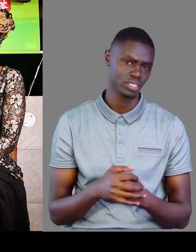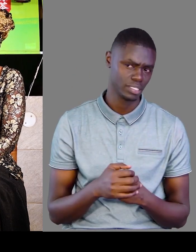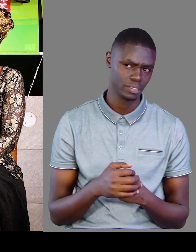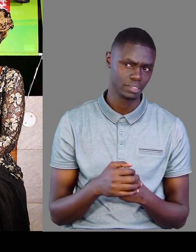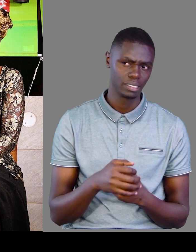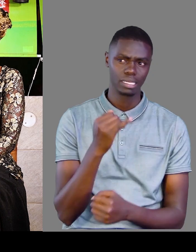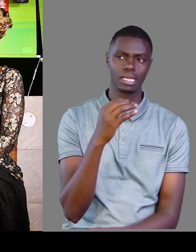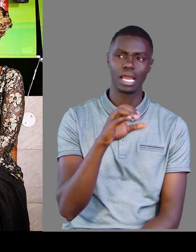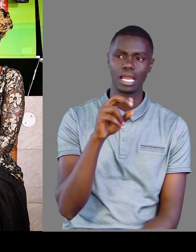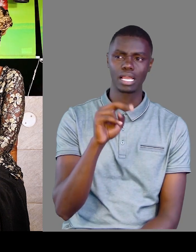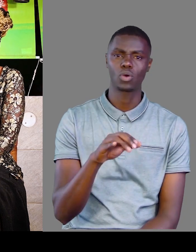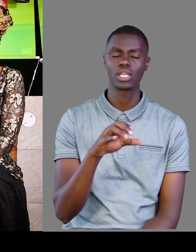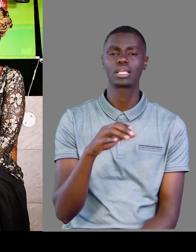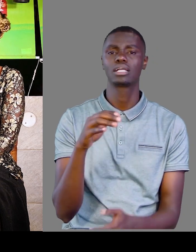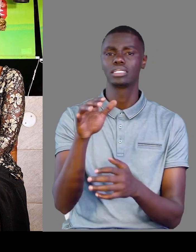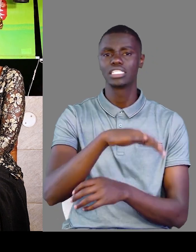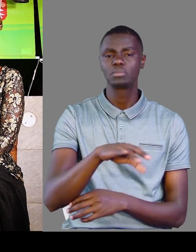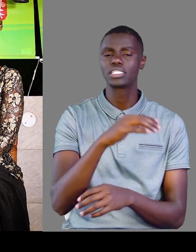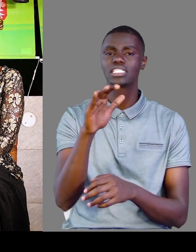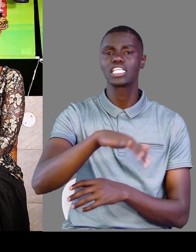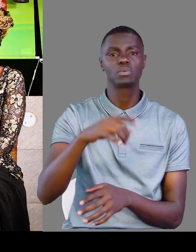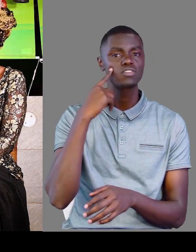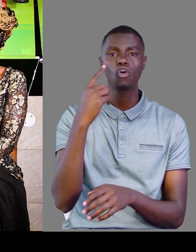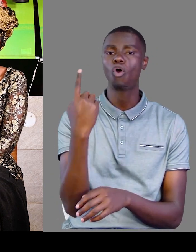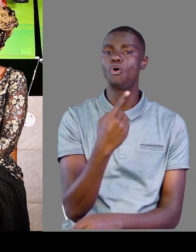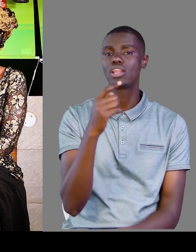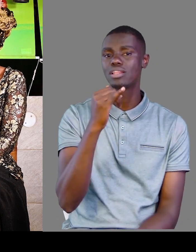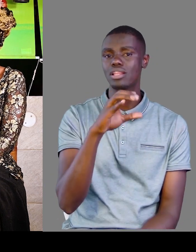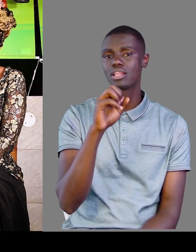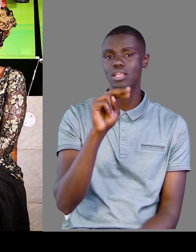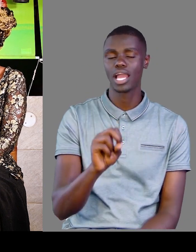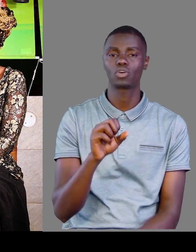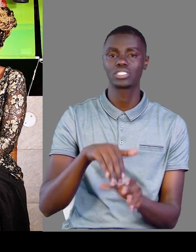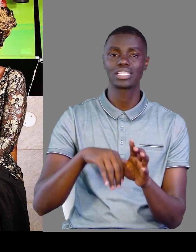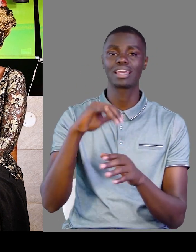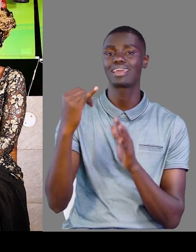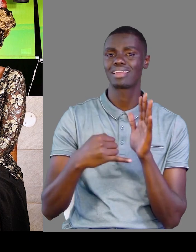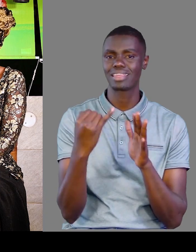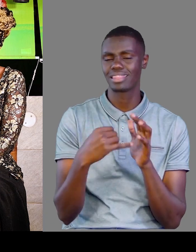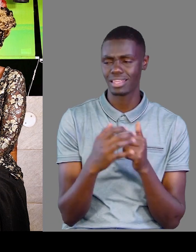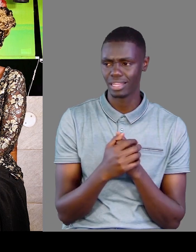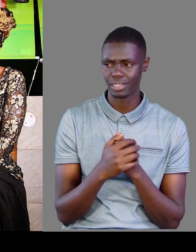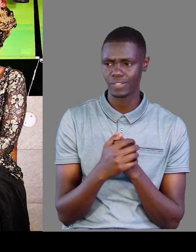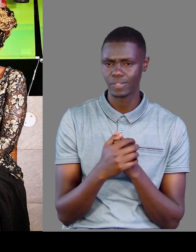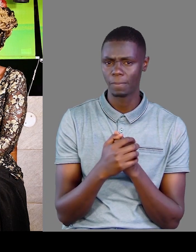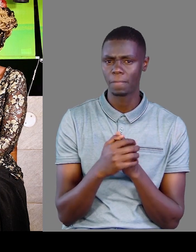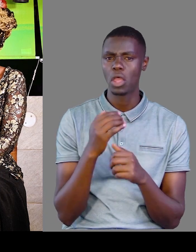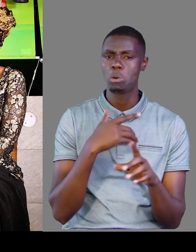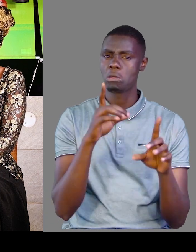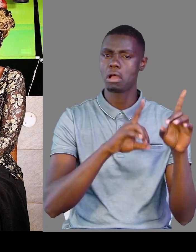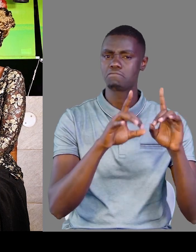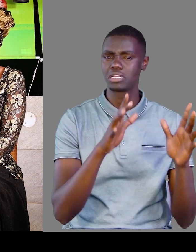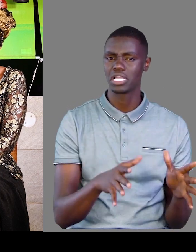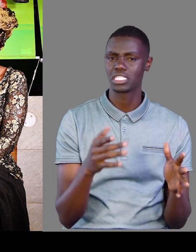iconic space is a space for only icons, people who've left a mark in the industry, and that's why we have athletes, we have dancers, we